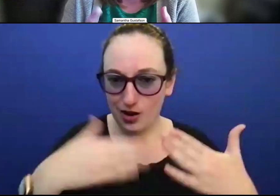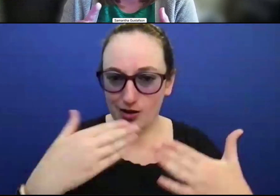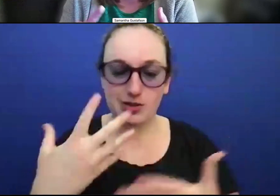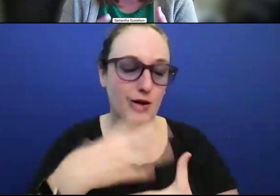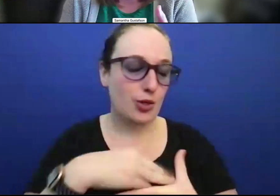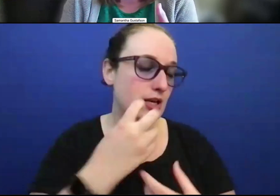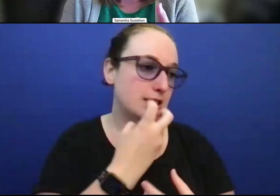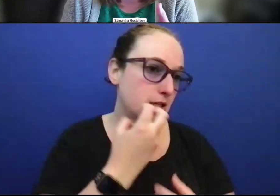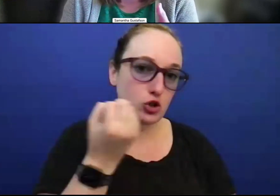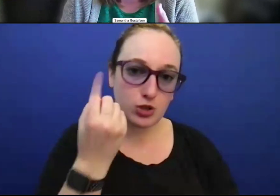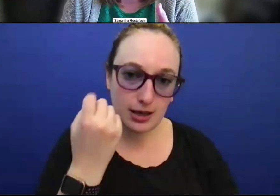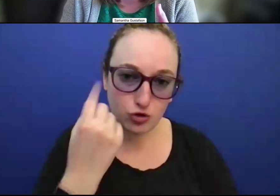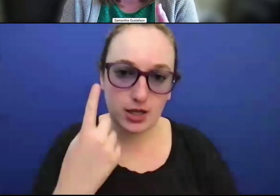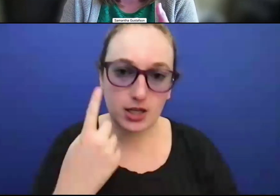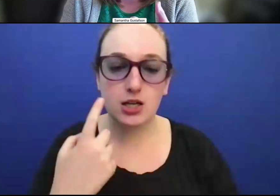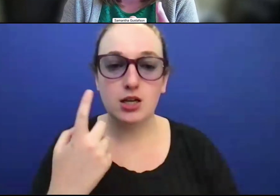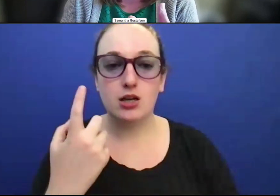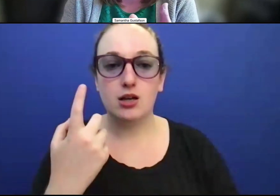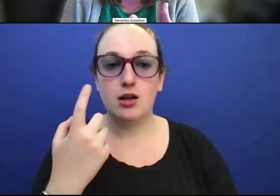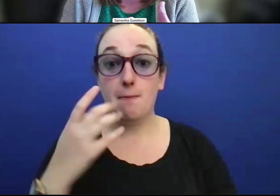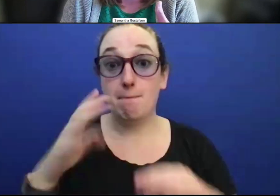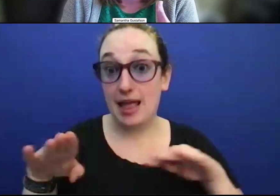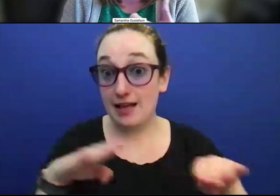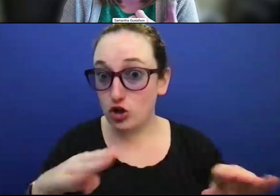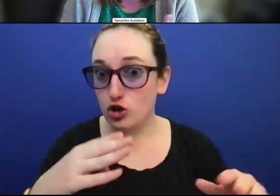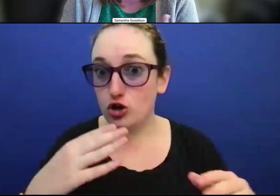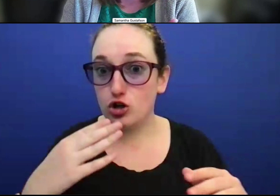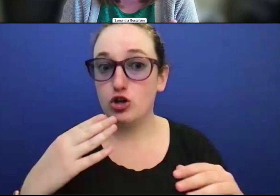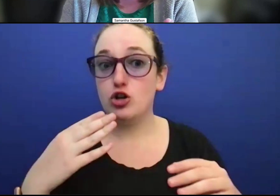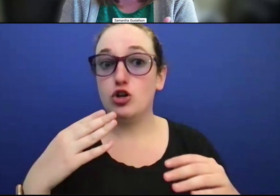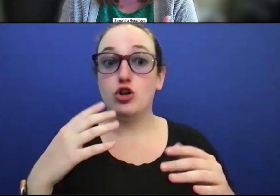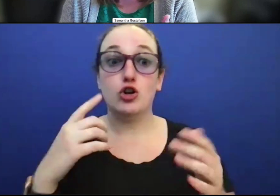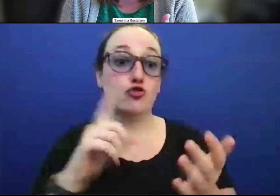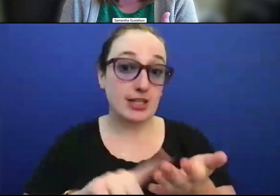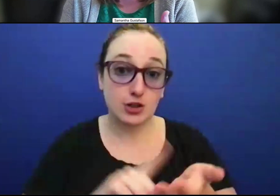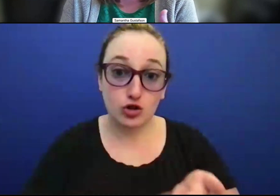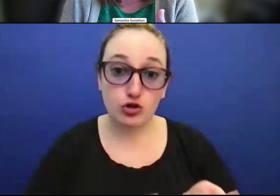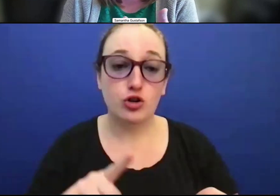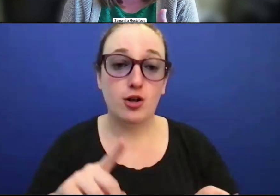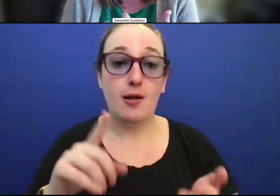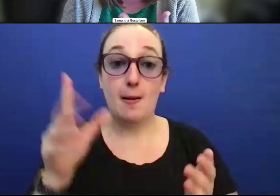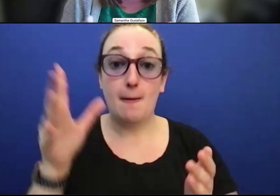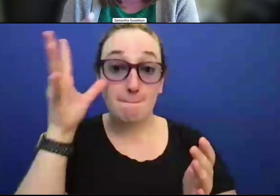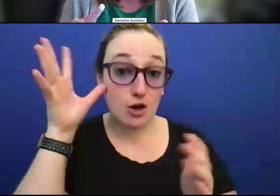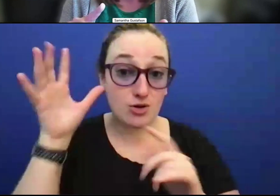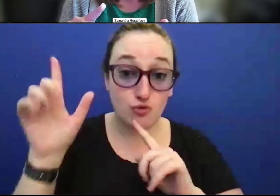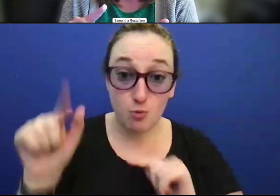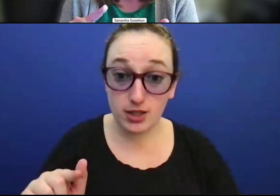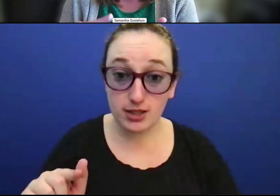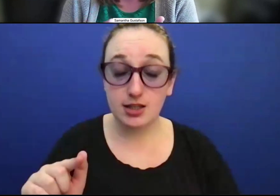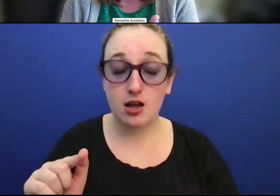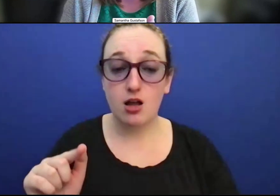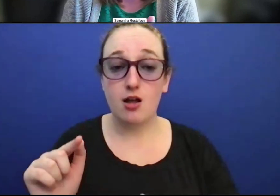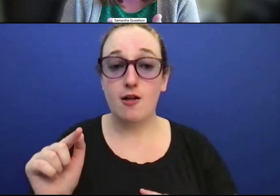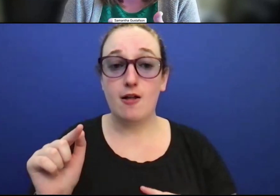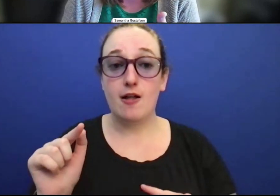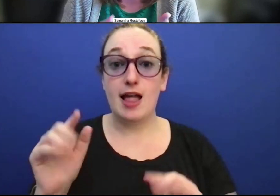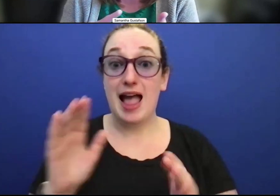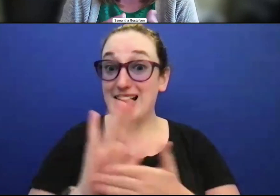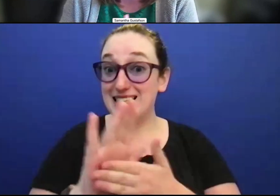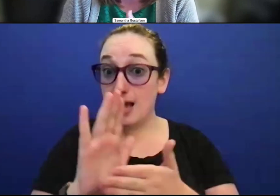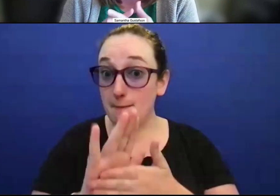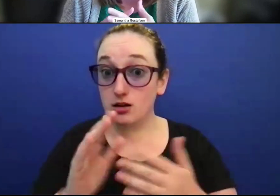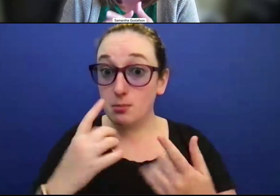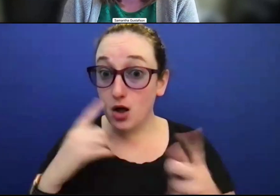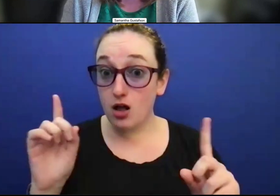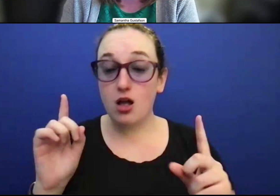speech perception. They measured behavior on research tasks, they measured parent report, they measured academics, and